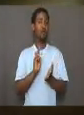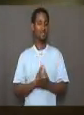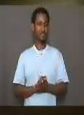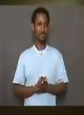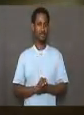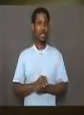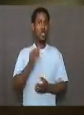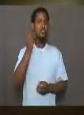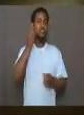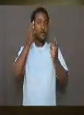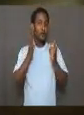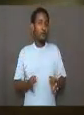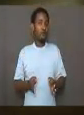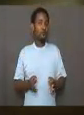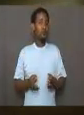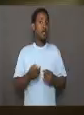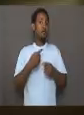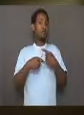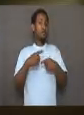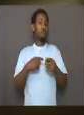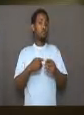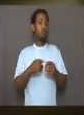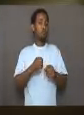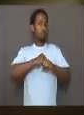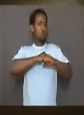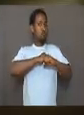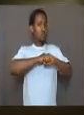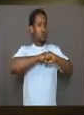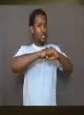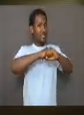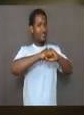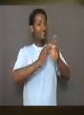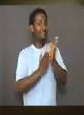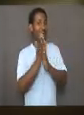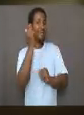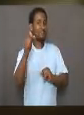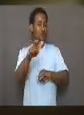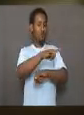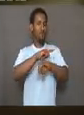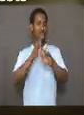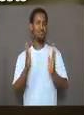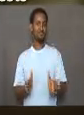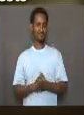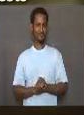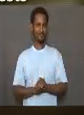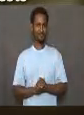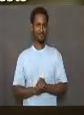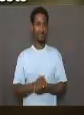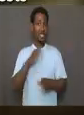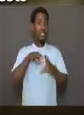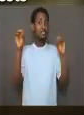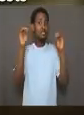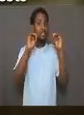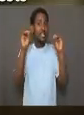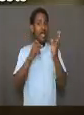the courts exist to protect the rights of citizens. In